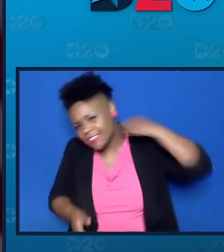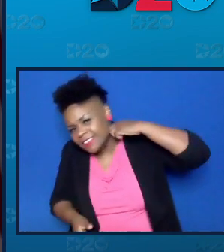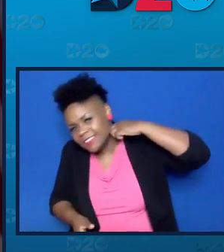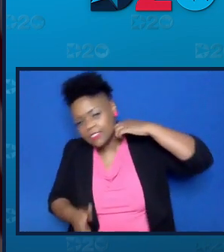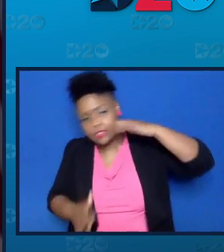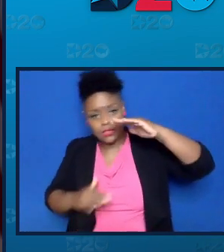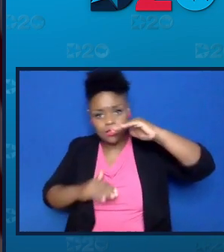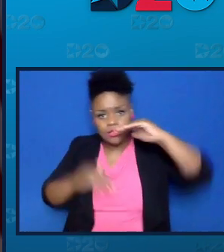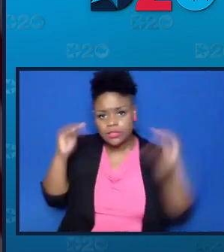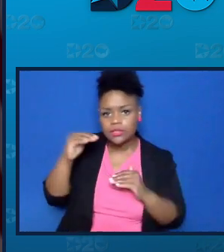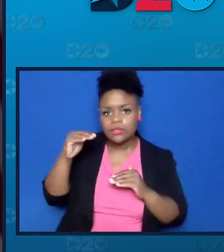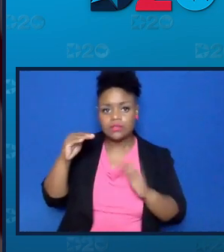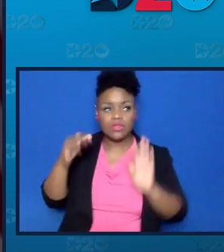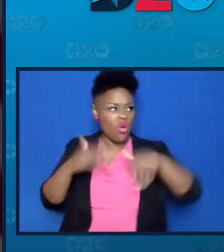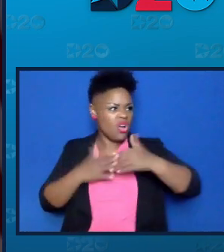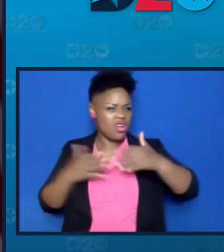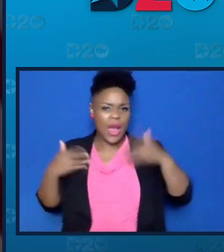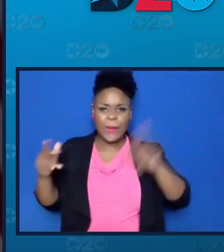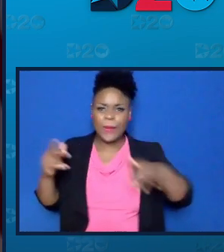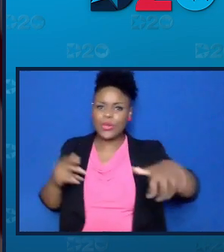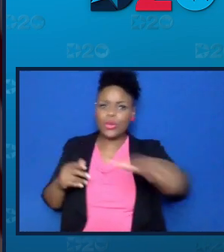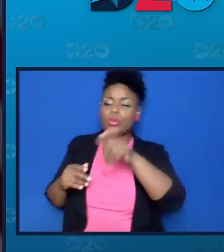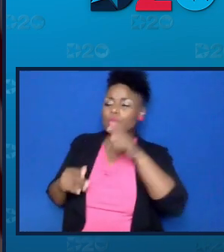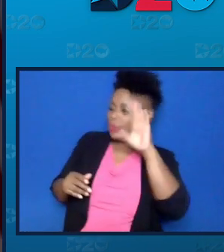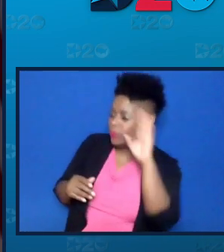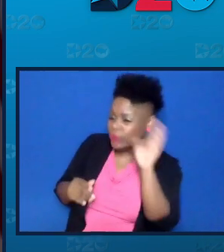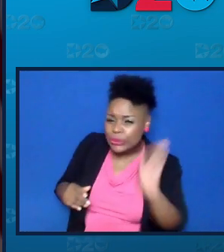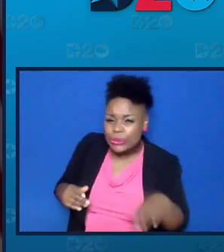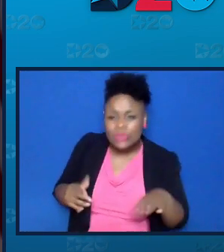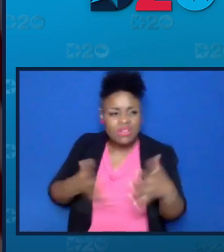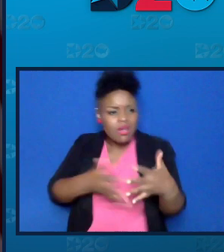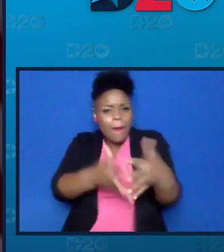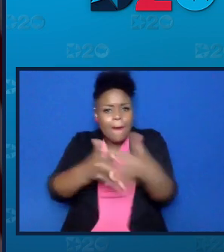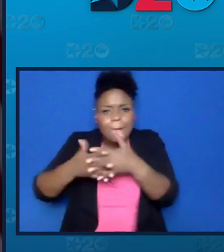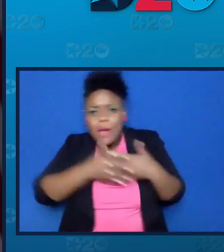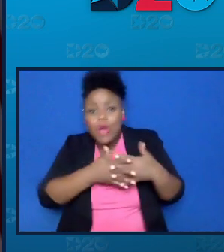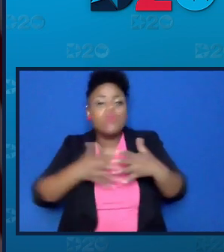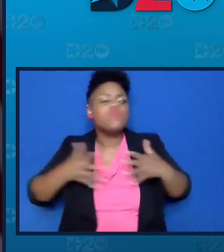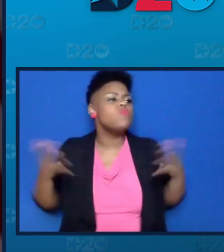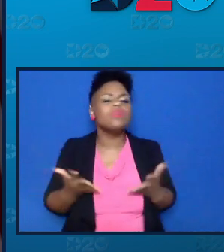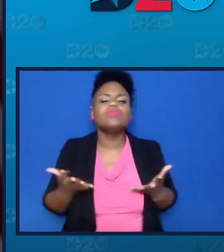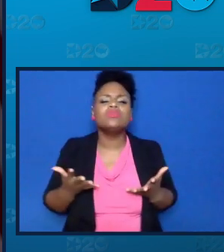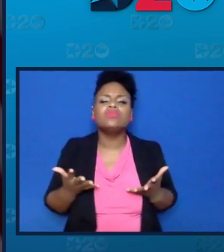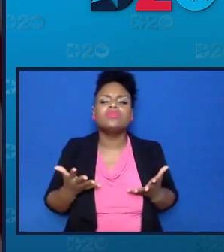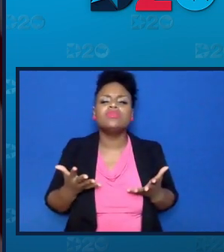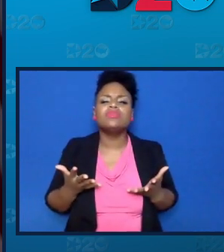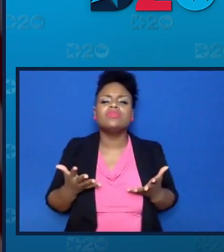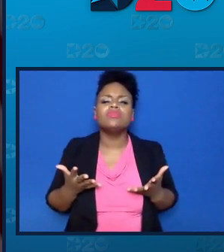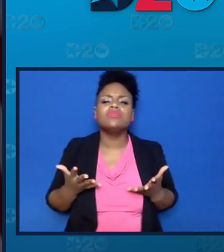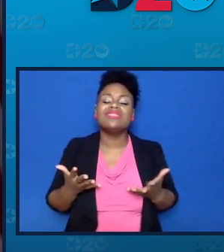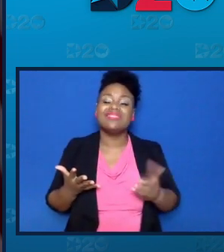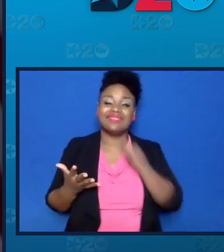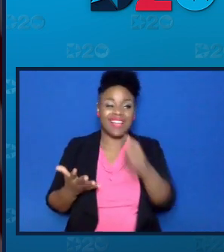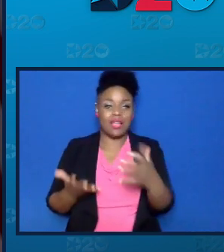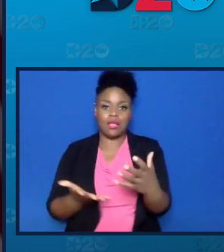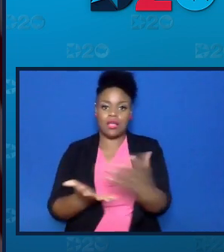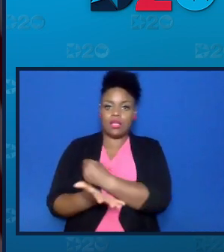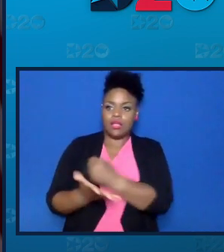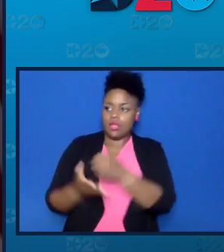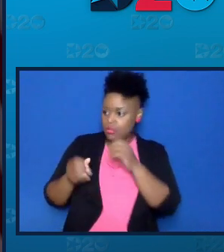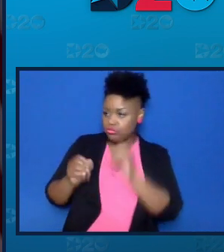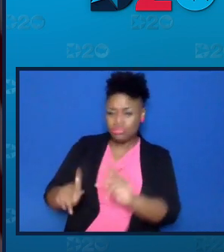who have known only America being of rising inequity and shrinking opportunity, they